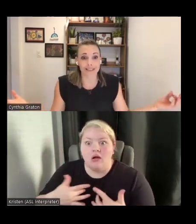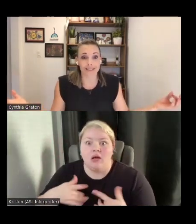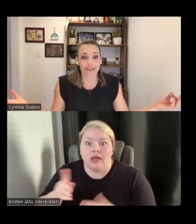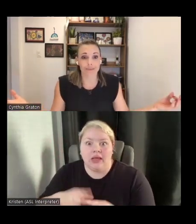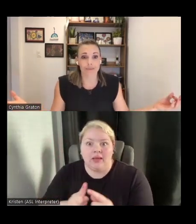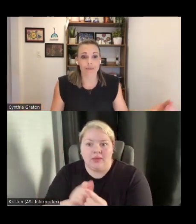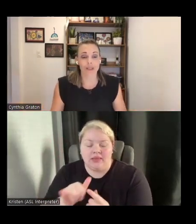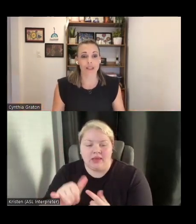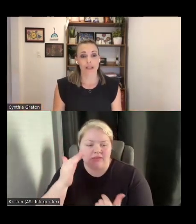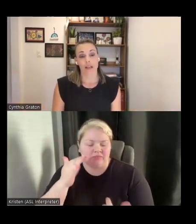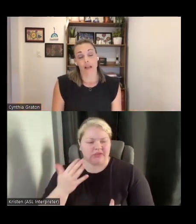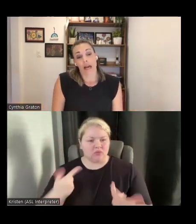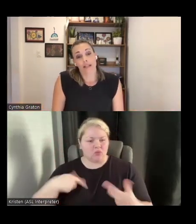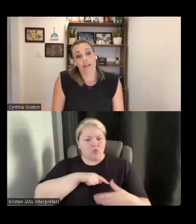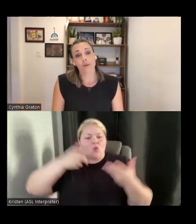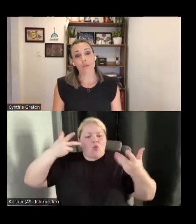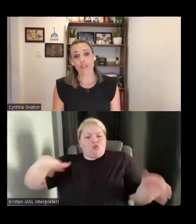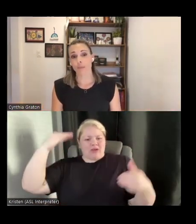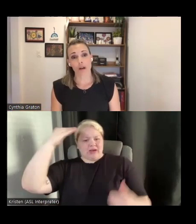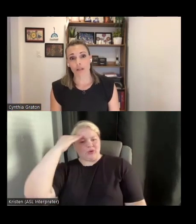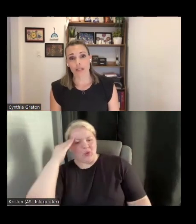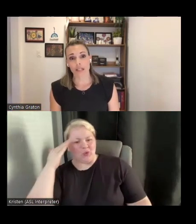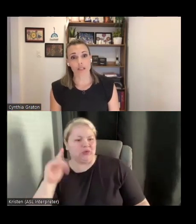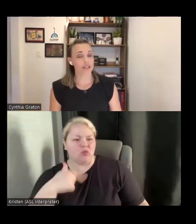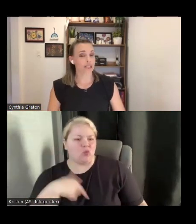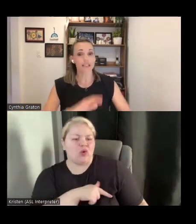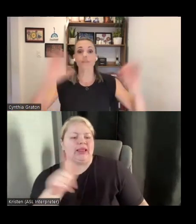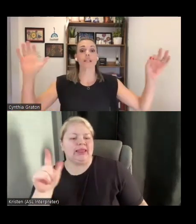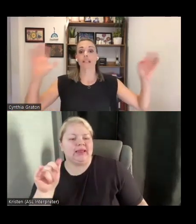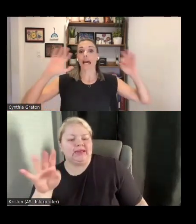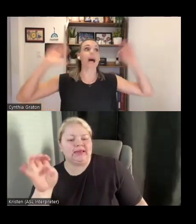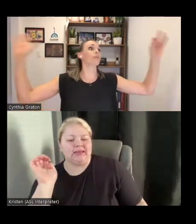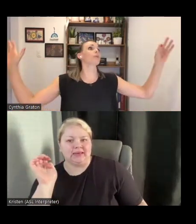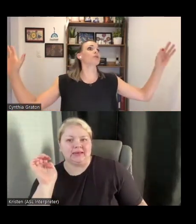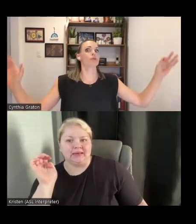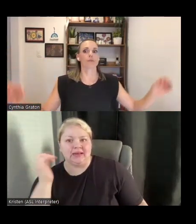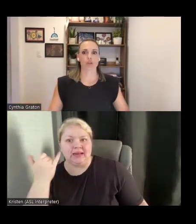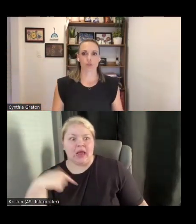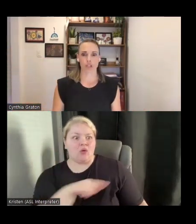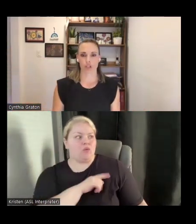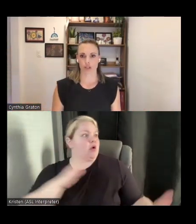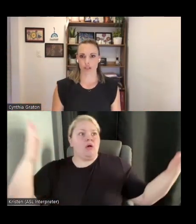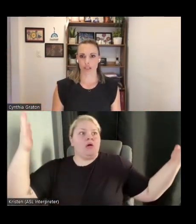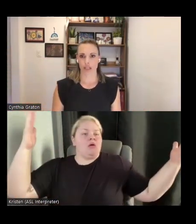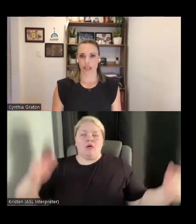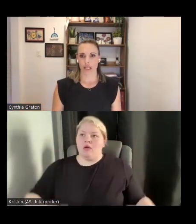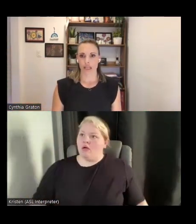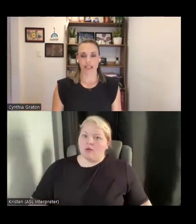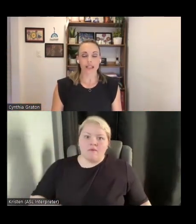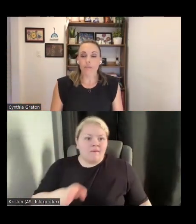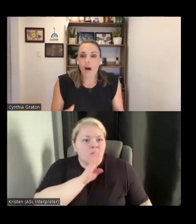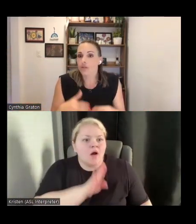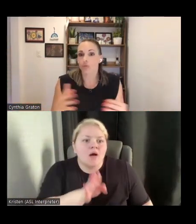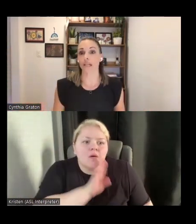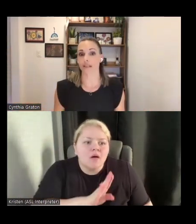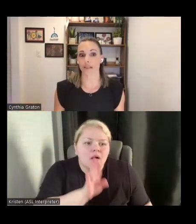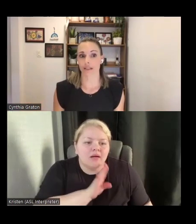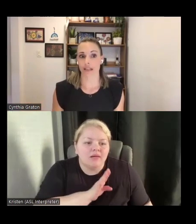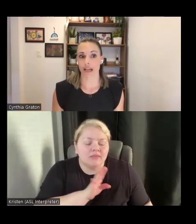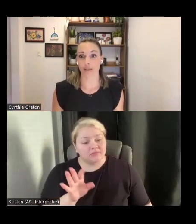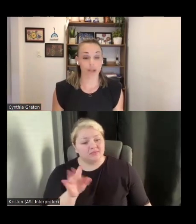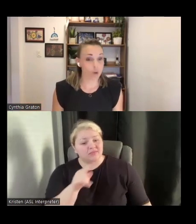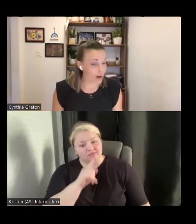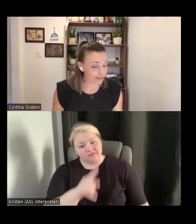what's late. And if the response is a significant outburst of frustrations, it can pose